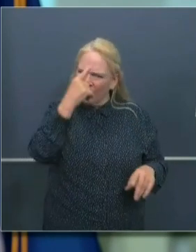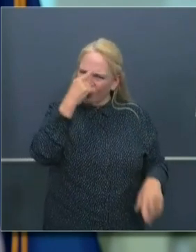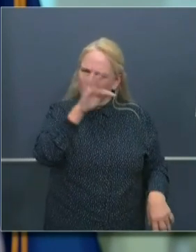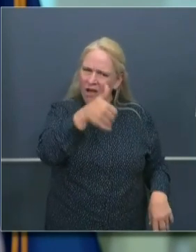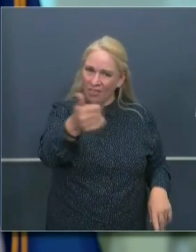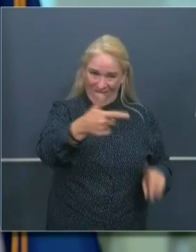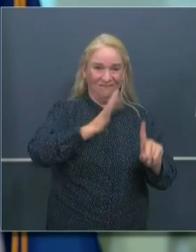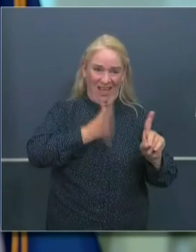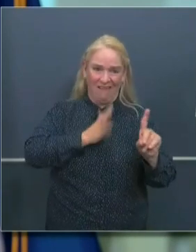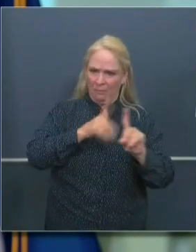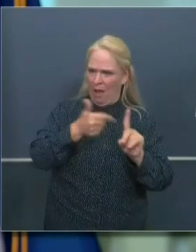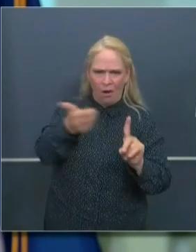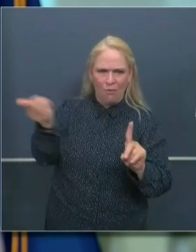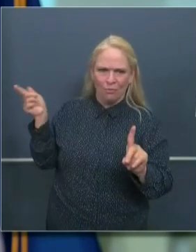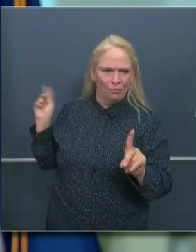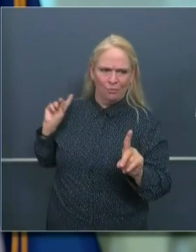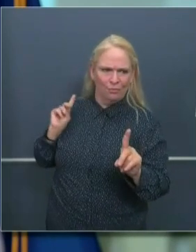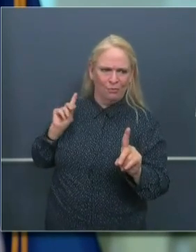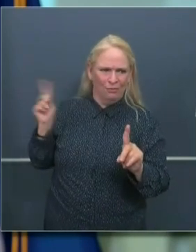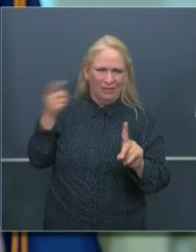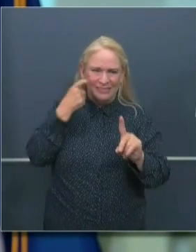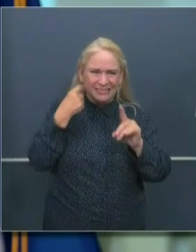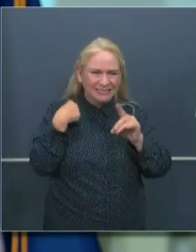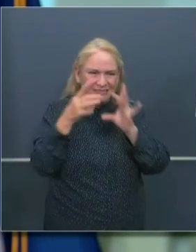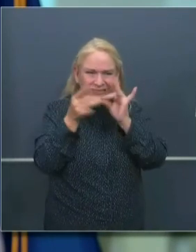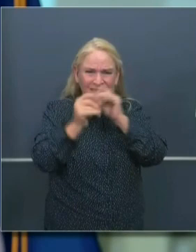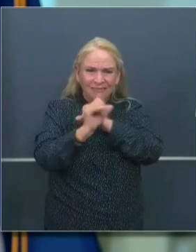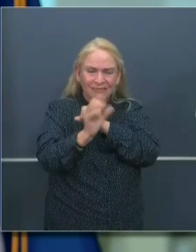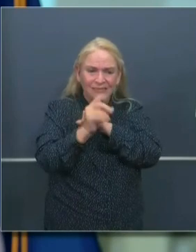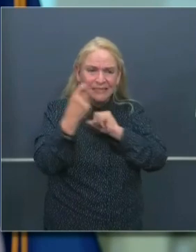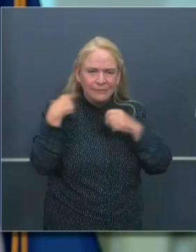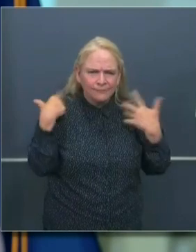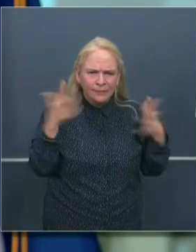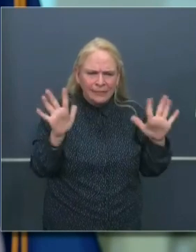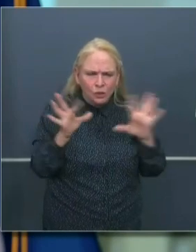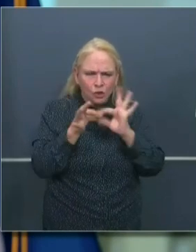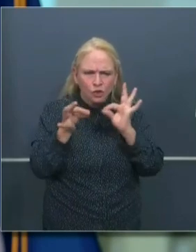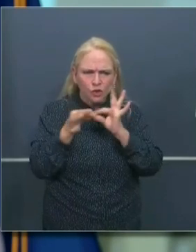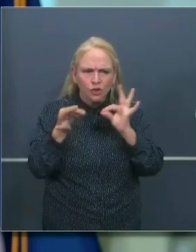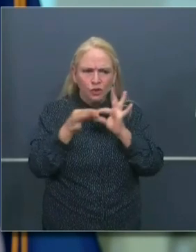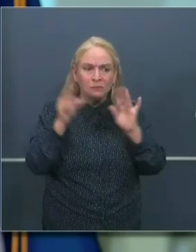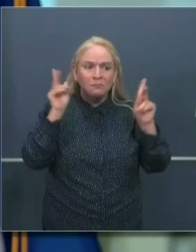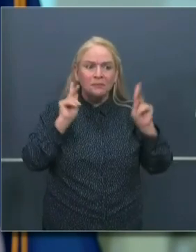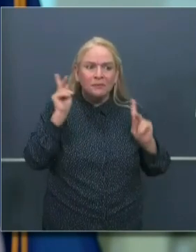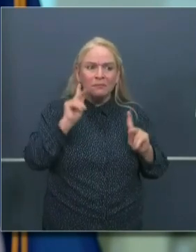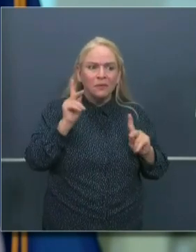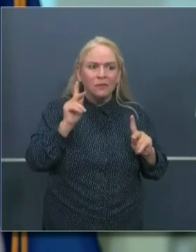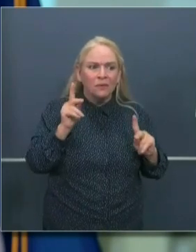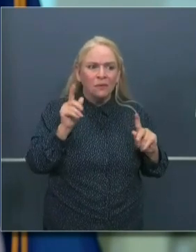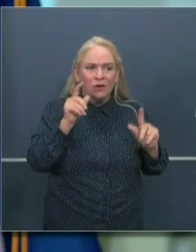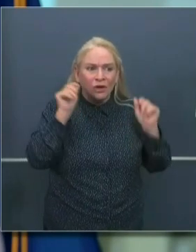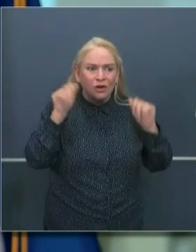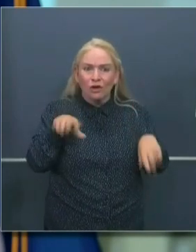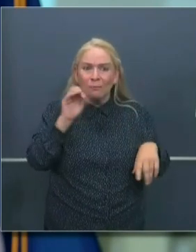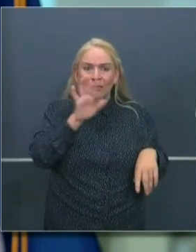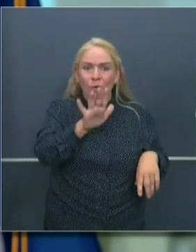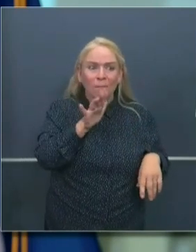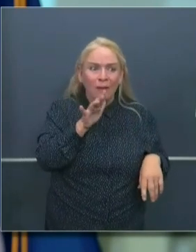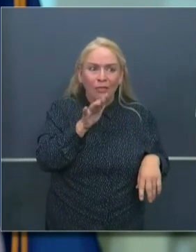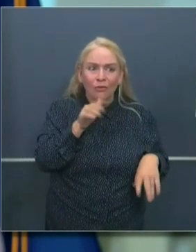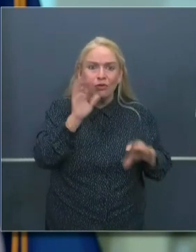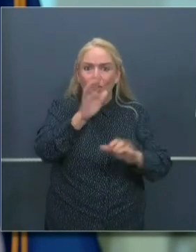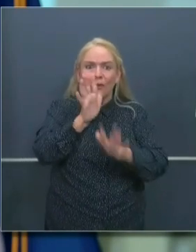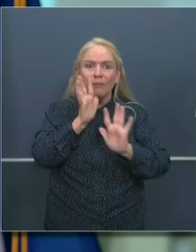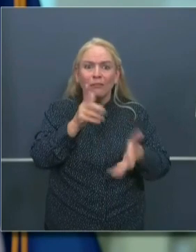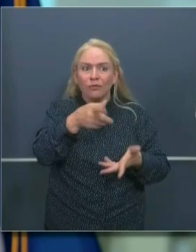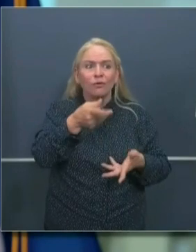put out of that person was holding on for her dear life. That could be your mother, could be your grandmother,